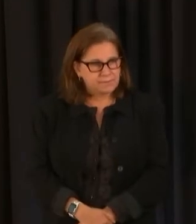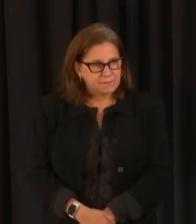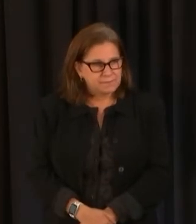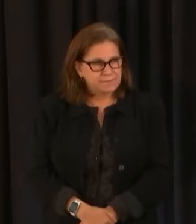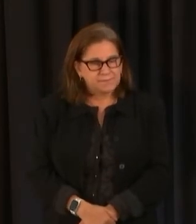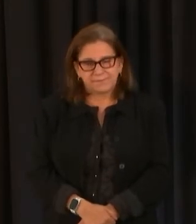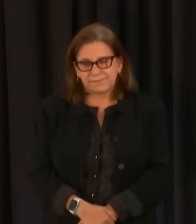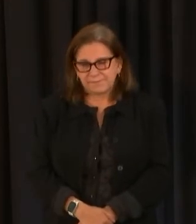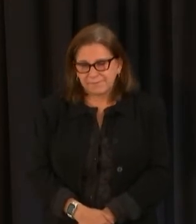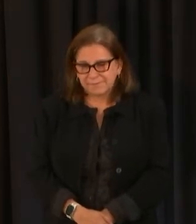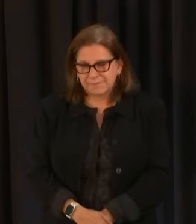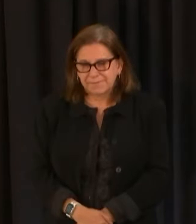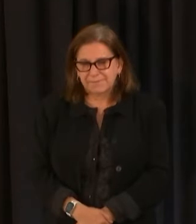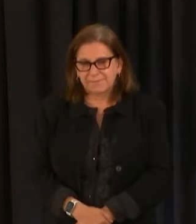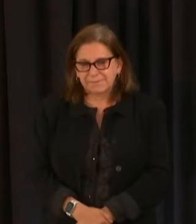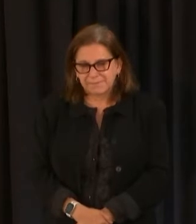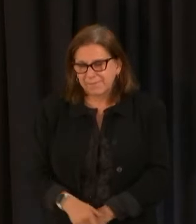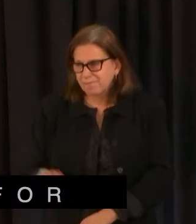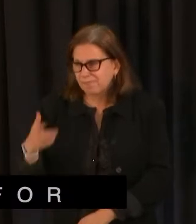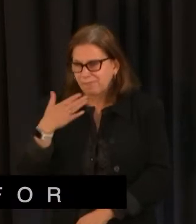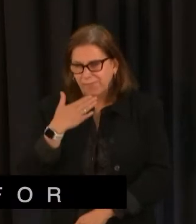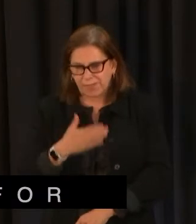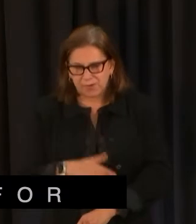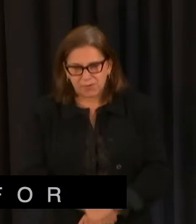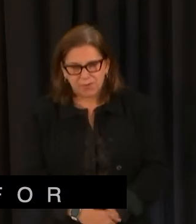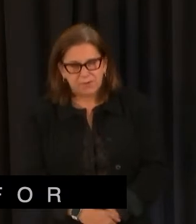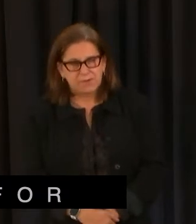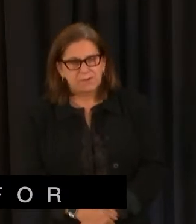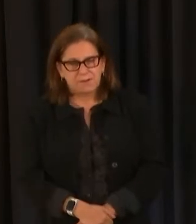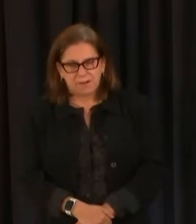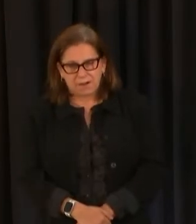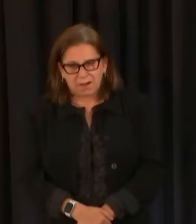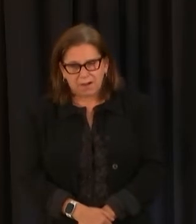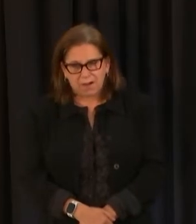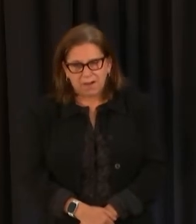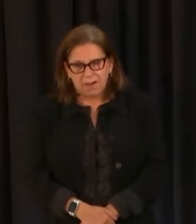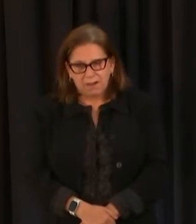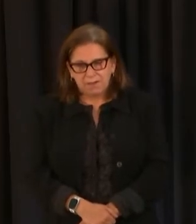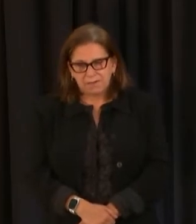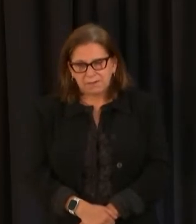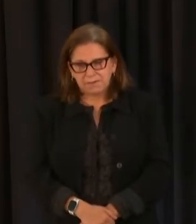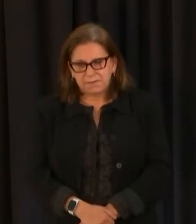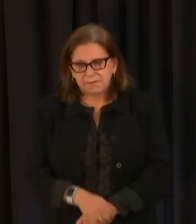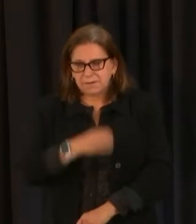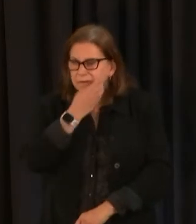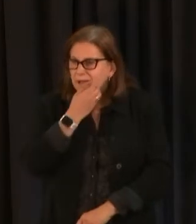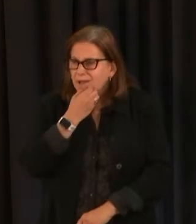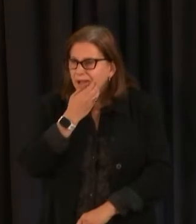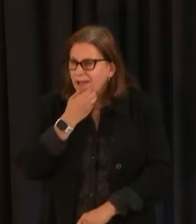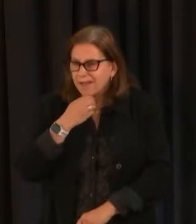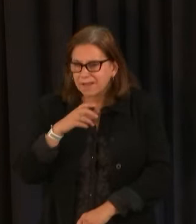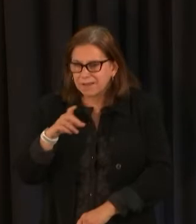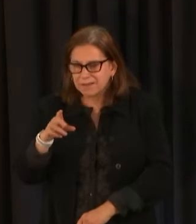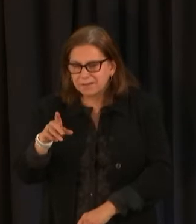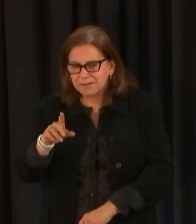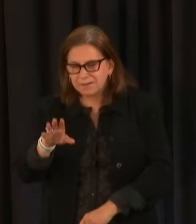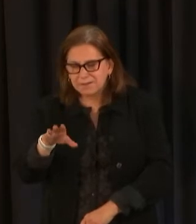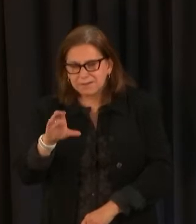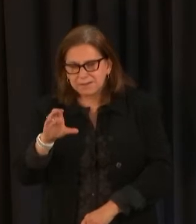Yes, Julie. Thank you. I wanted to ask about the term 4 for DCPS. I saw that there